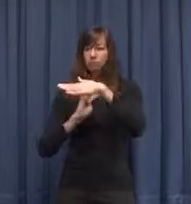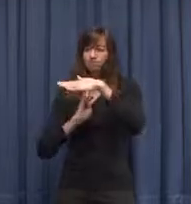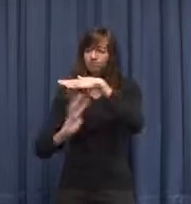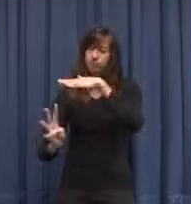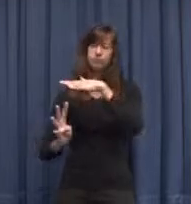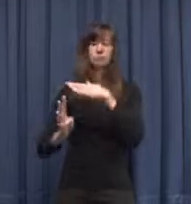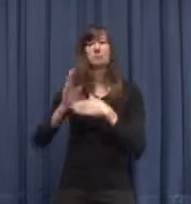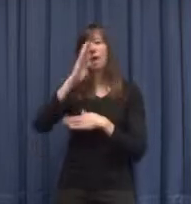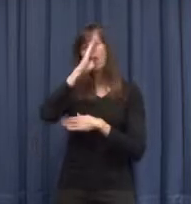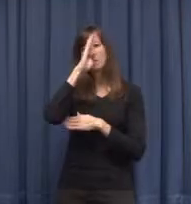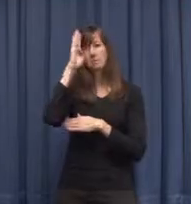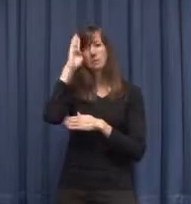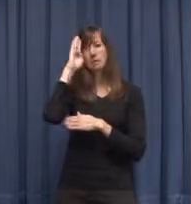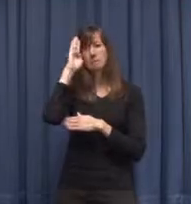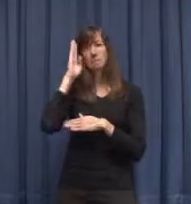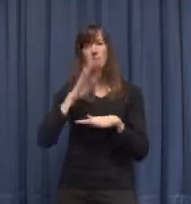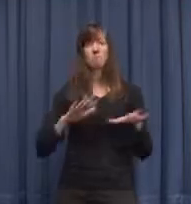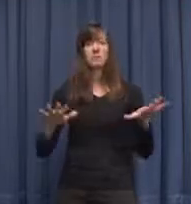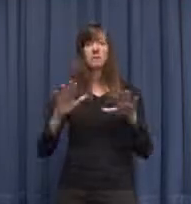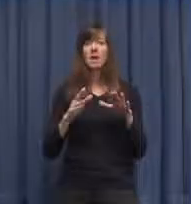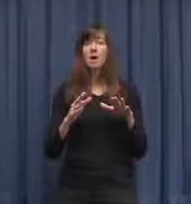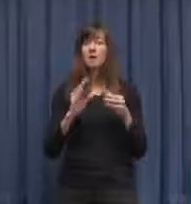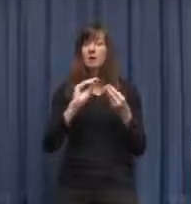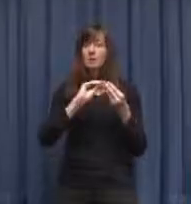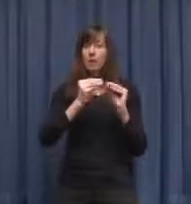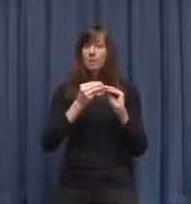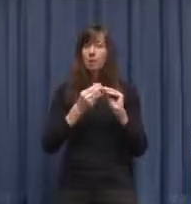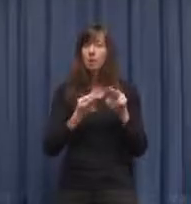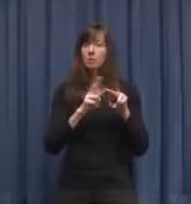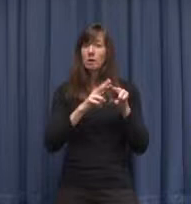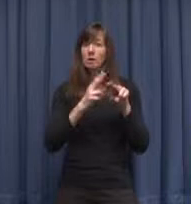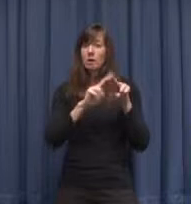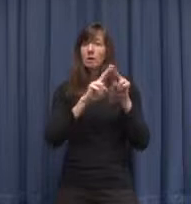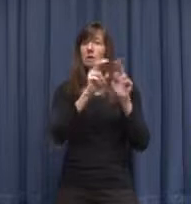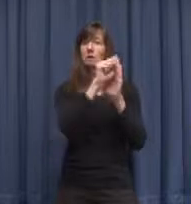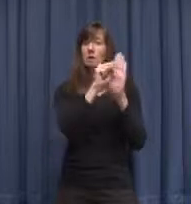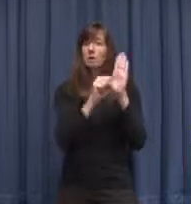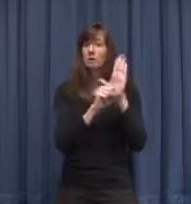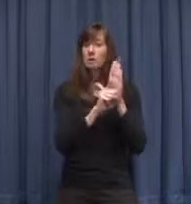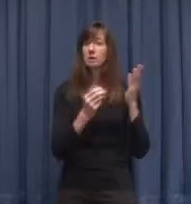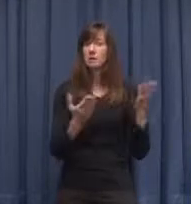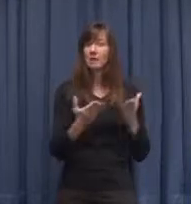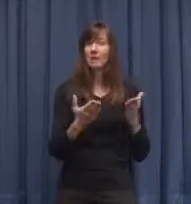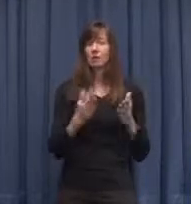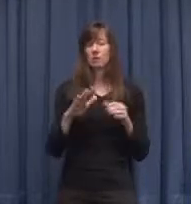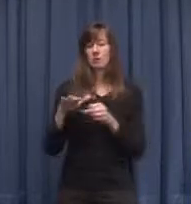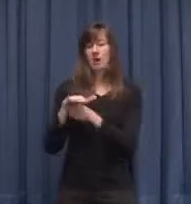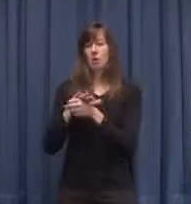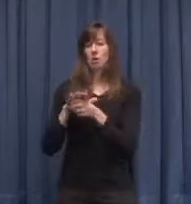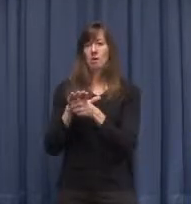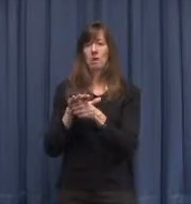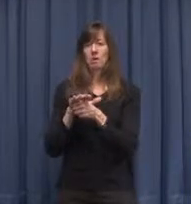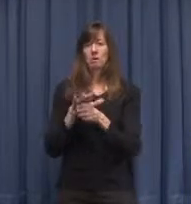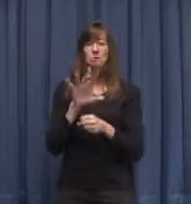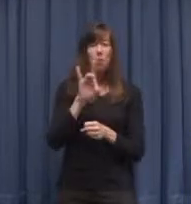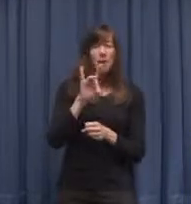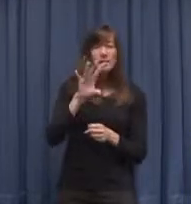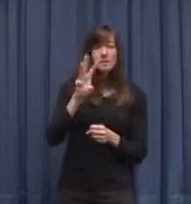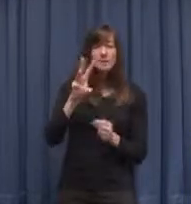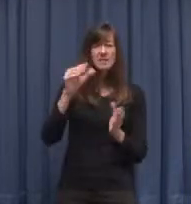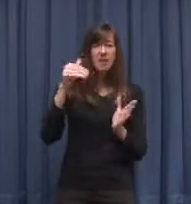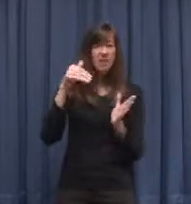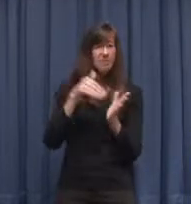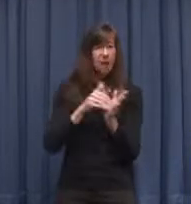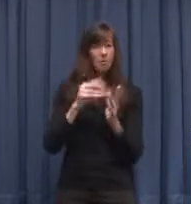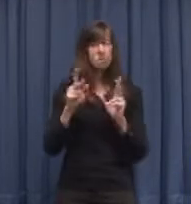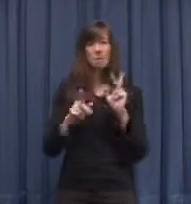rising in the state and in our area. 86,000 people who won't be able to be with their family at Thanksgiving because